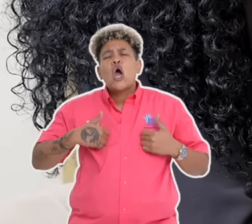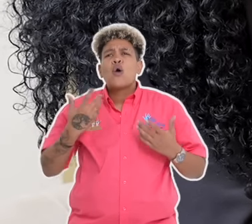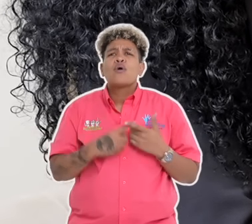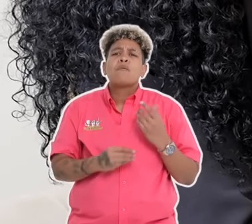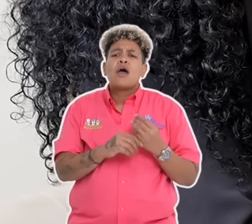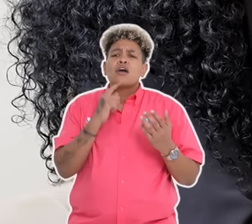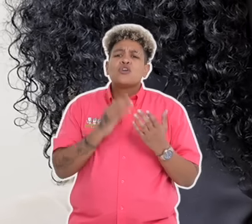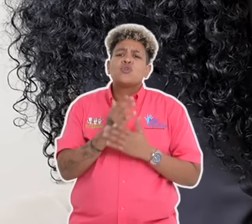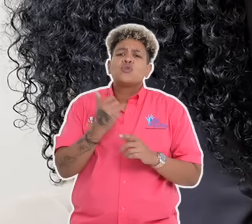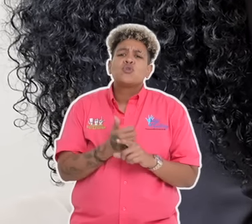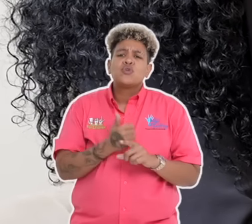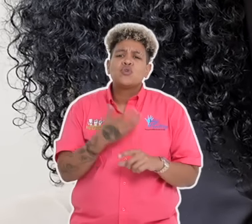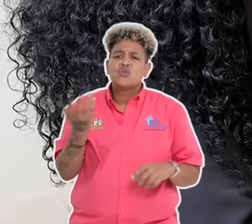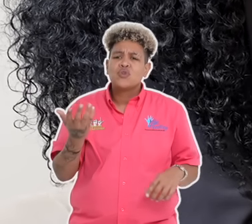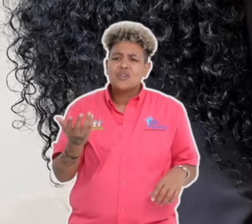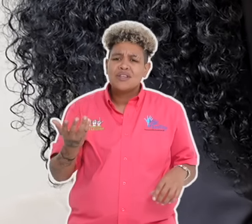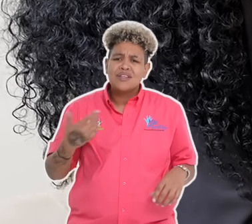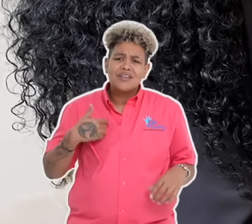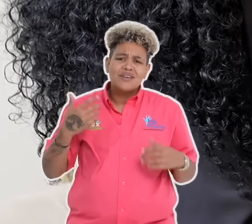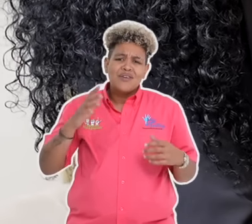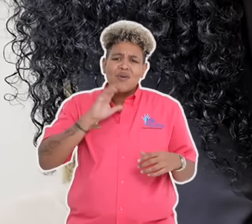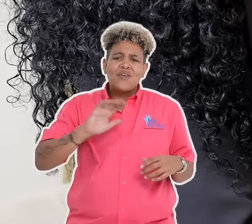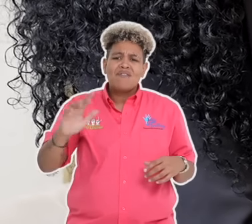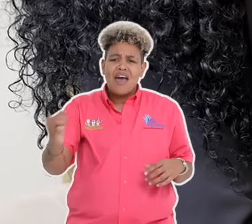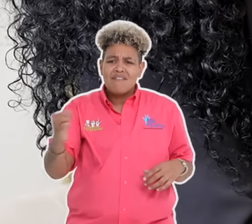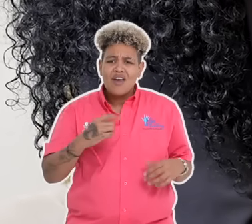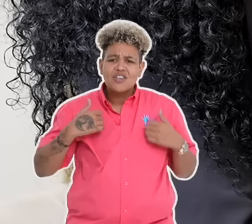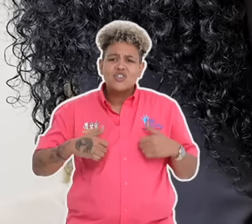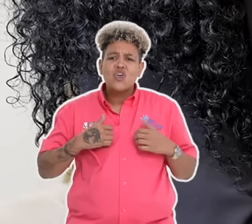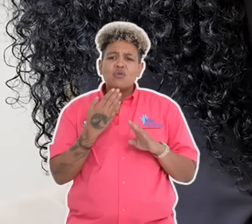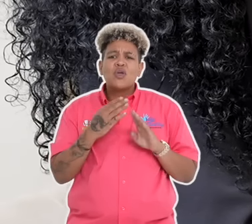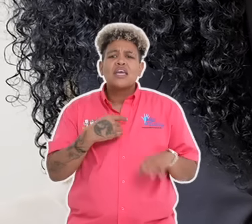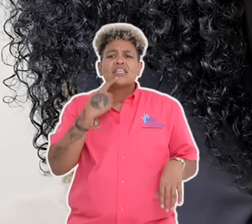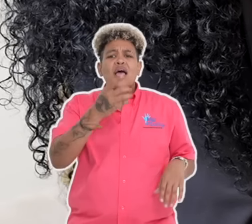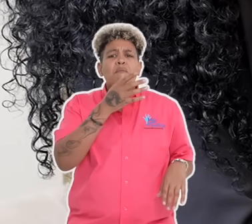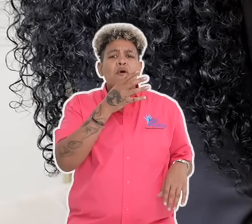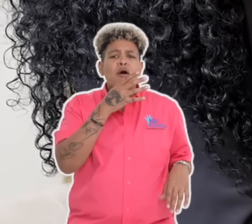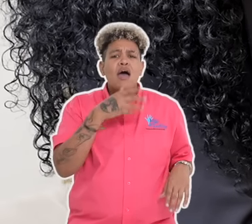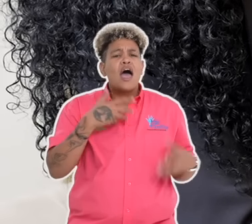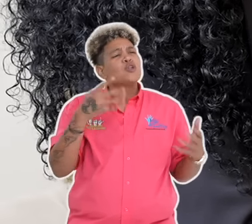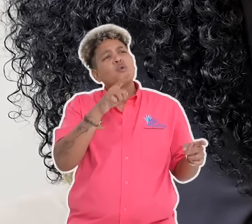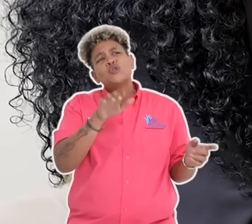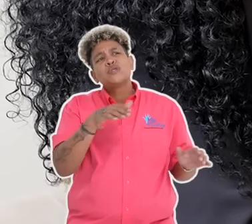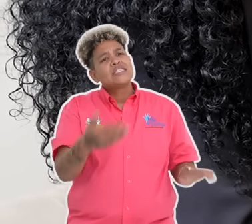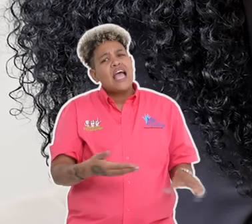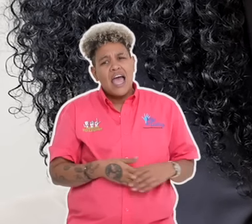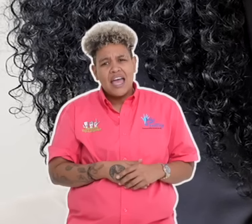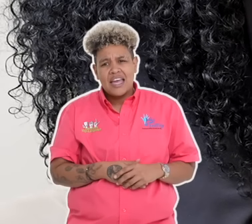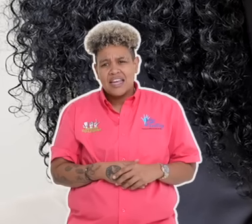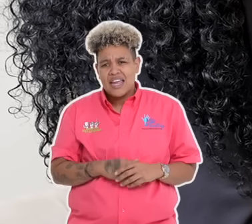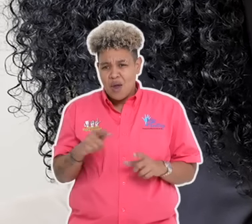the shower and the warm water beat in my soul. And my five-year-old came to the shower door and she said, Mommy, I don't want you to